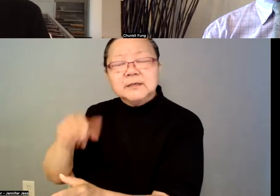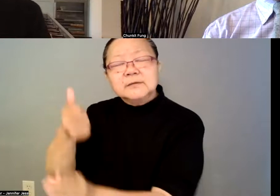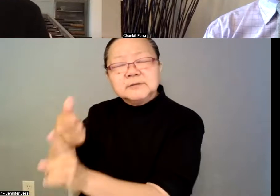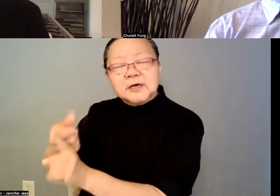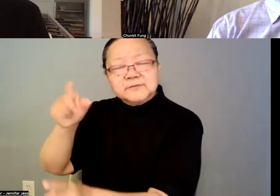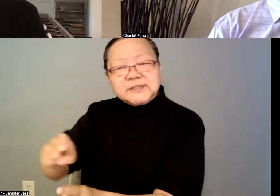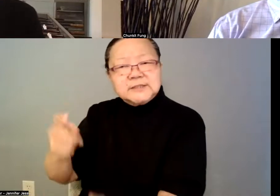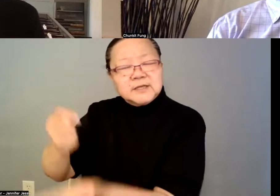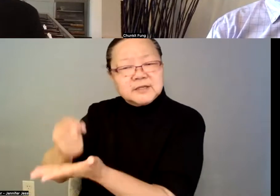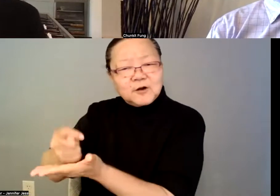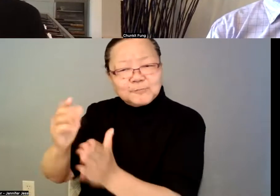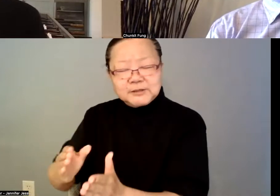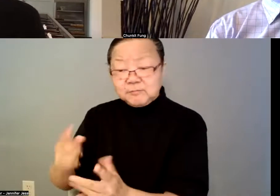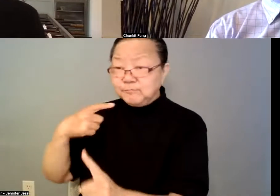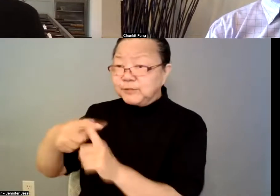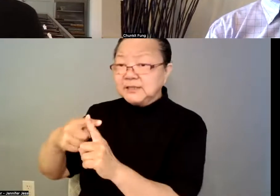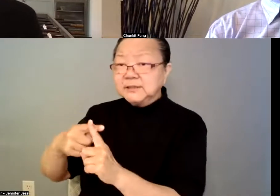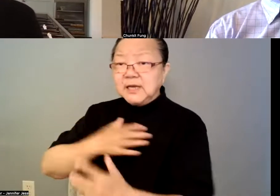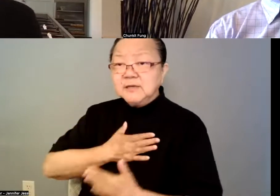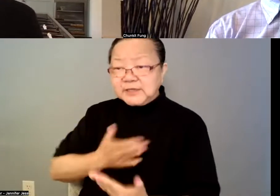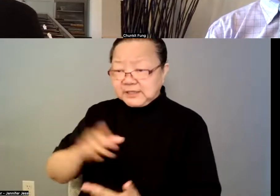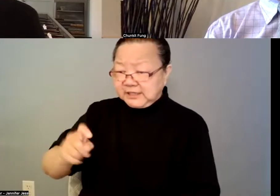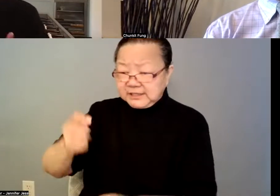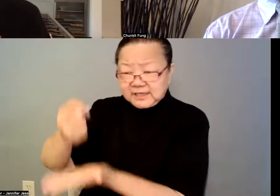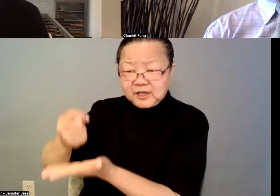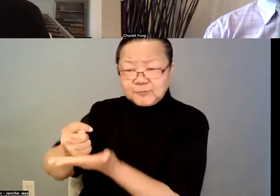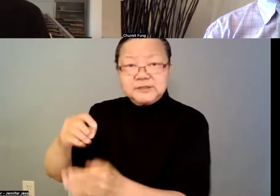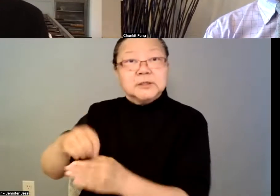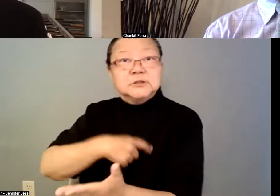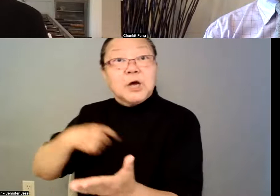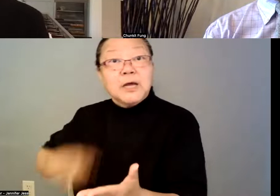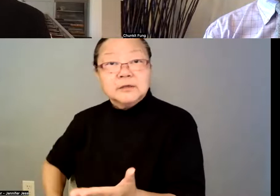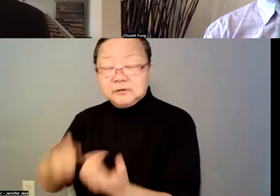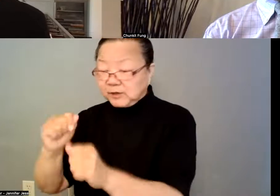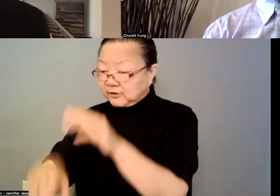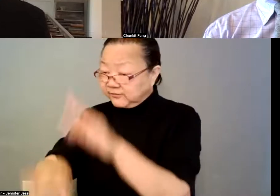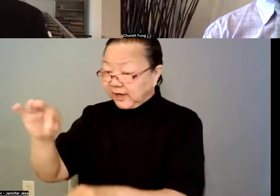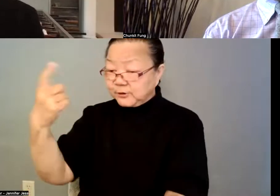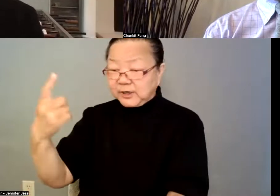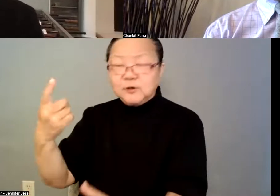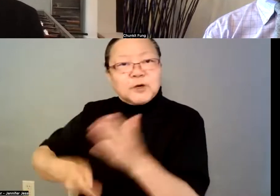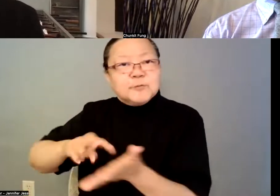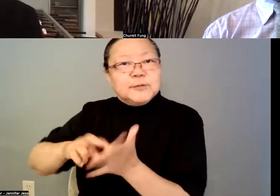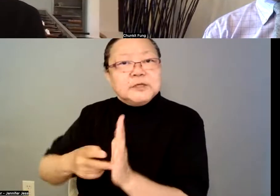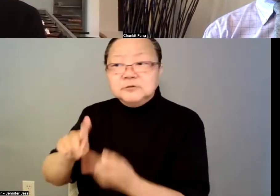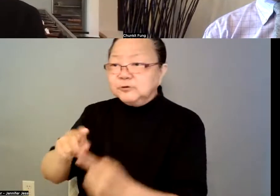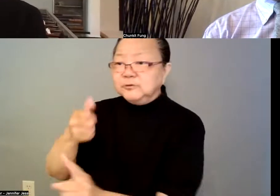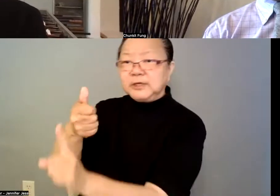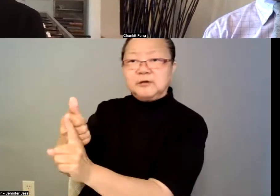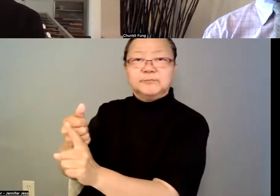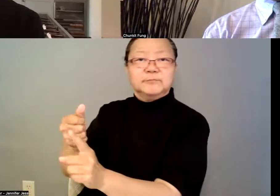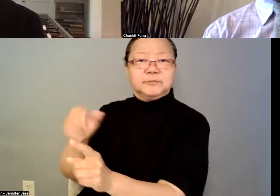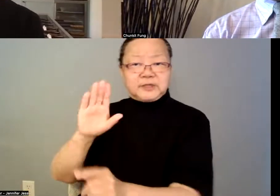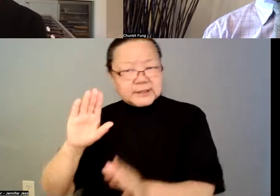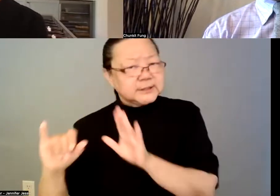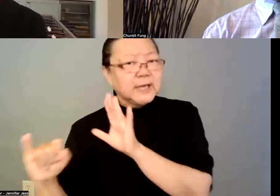a therapist so that he could get a therapist in China, and what that meant to him and his, you know, his self-identity. So I do think the amount of